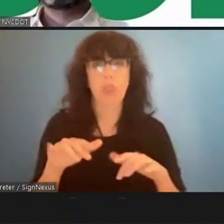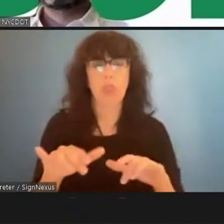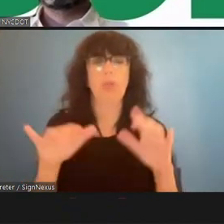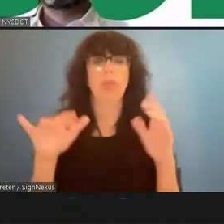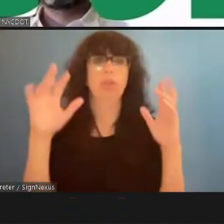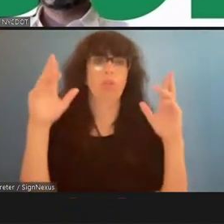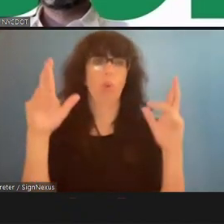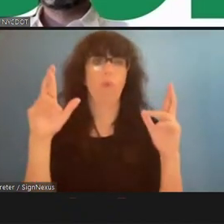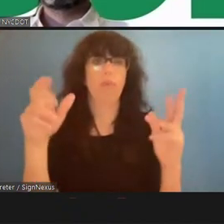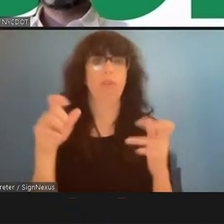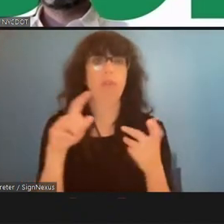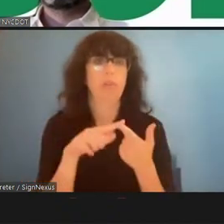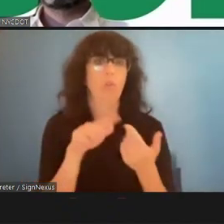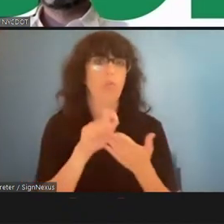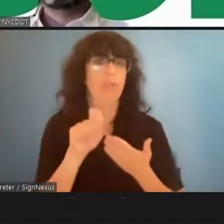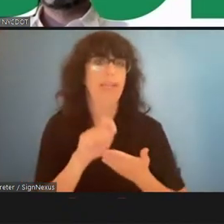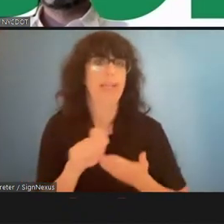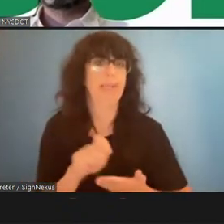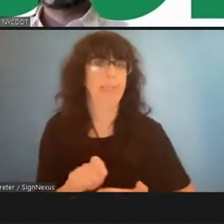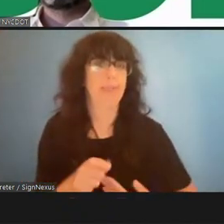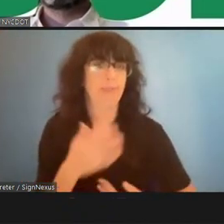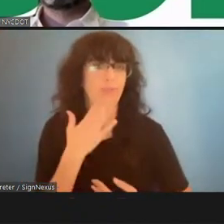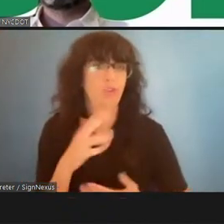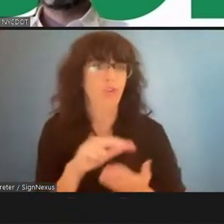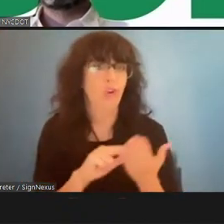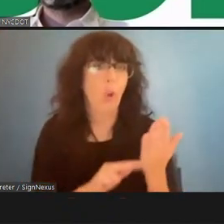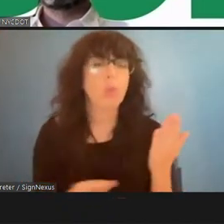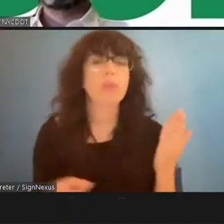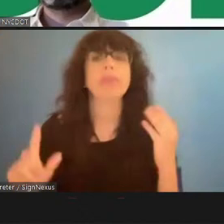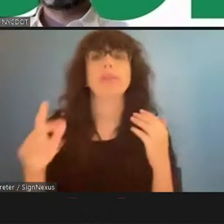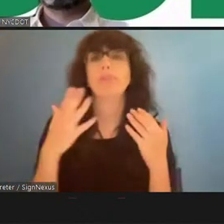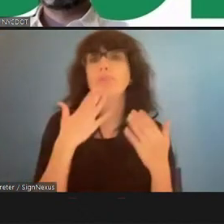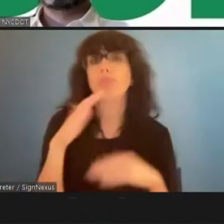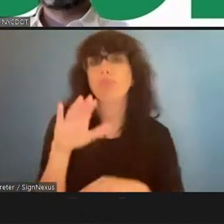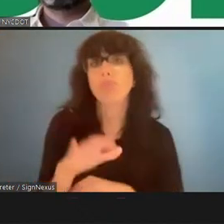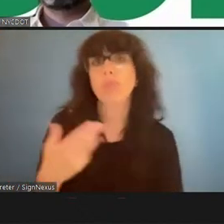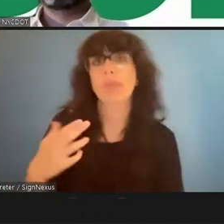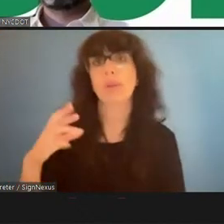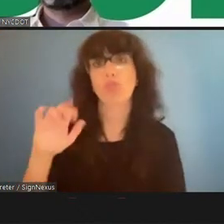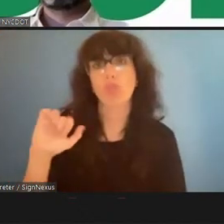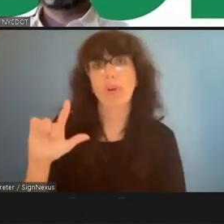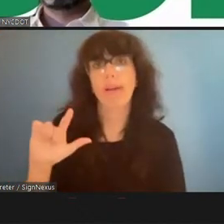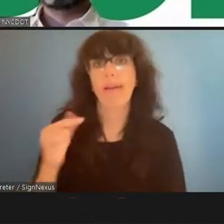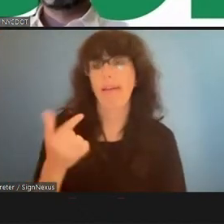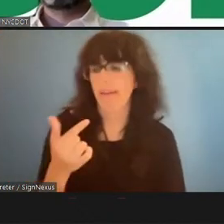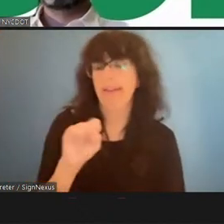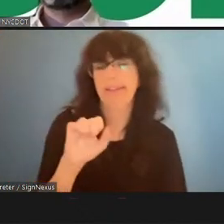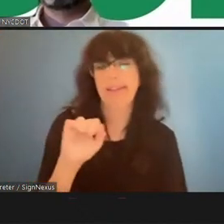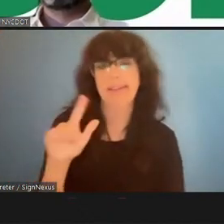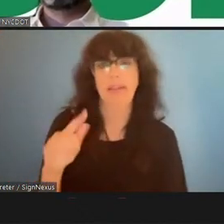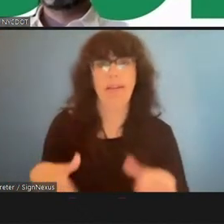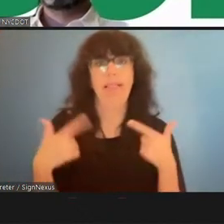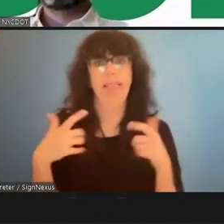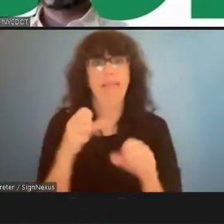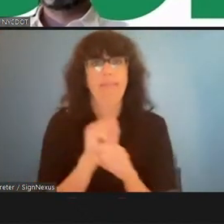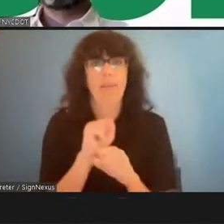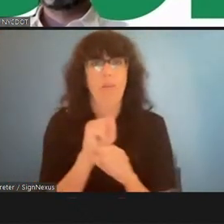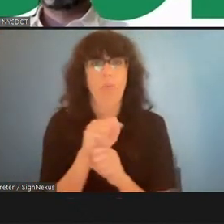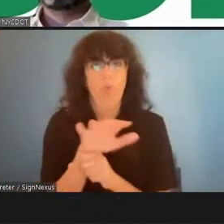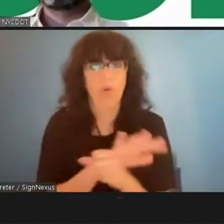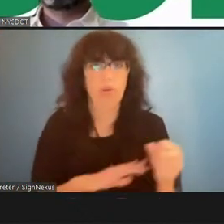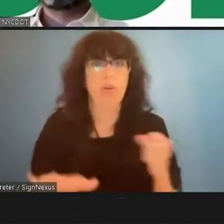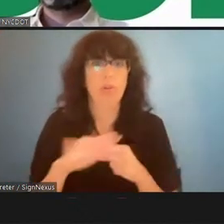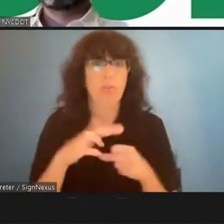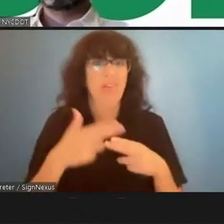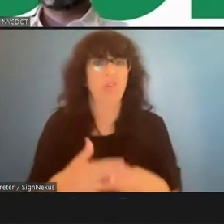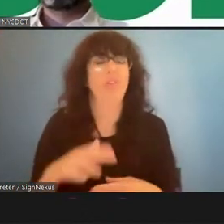guys are taking some good notes um so good evening i'm craig seal i live and work within what's being established as a